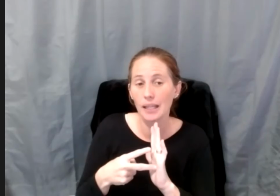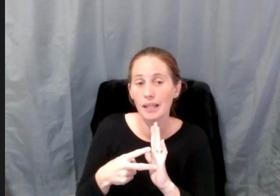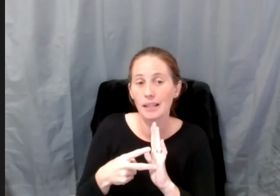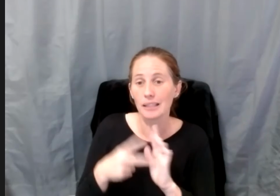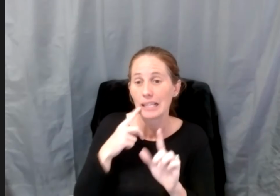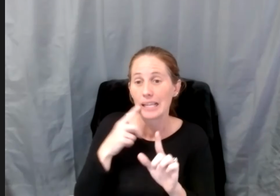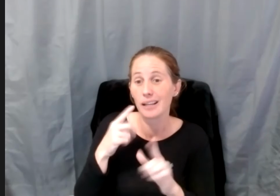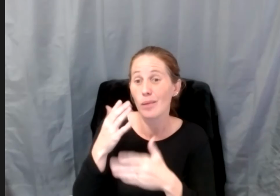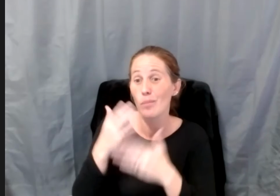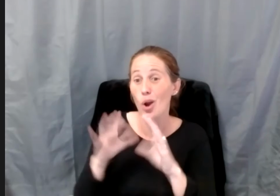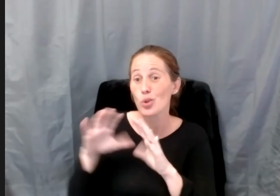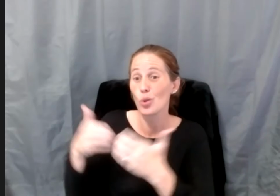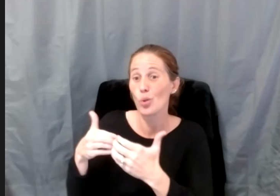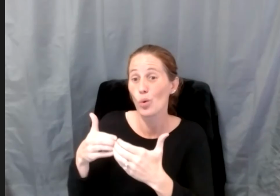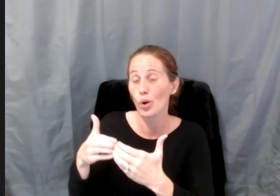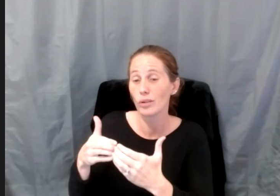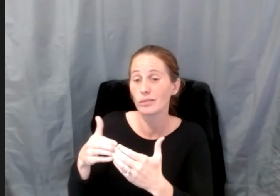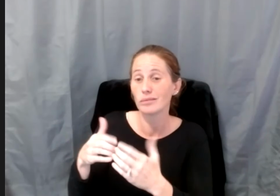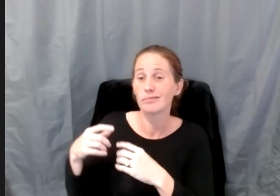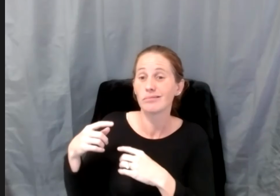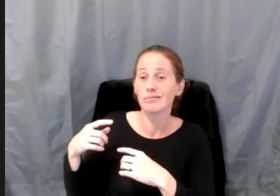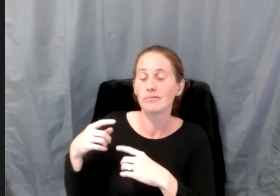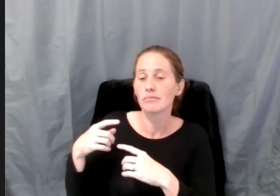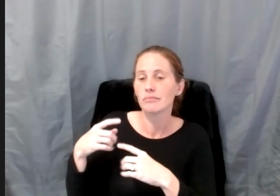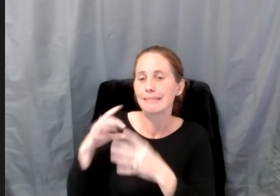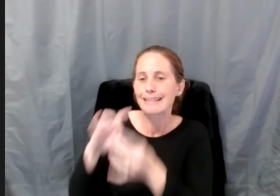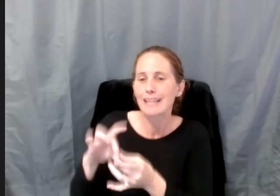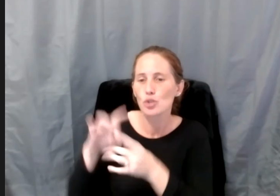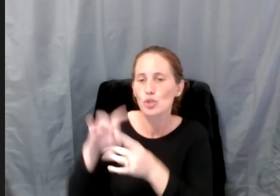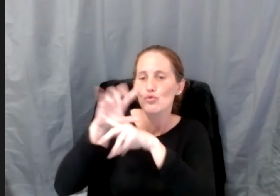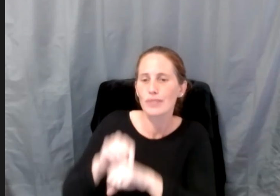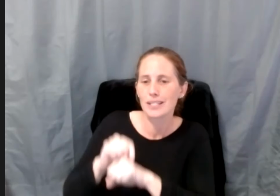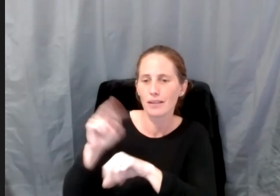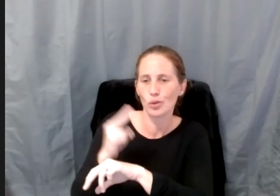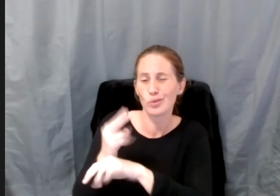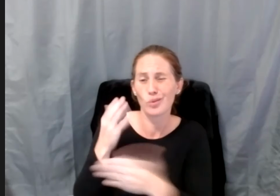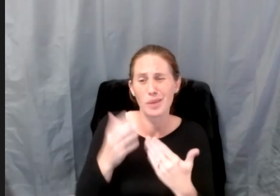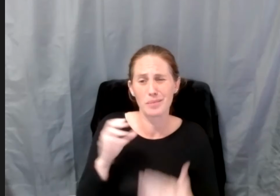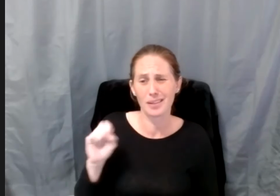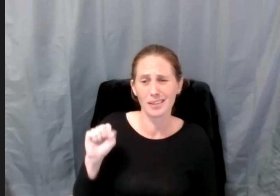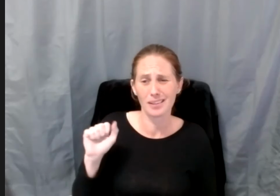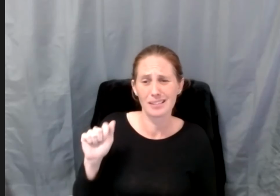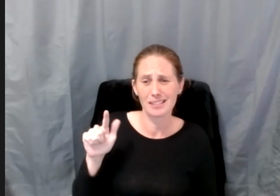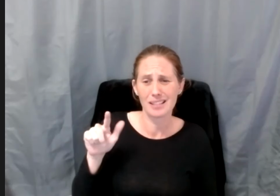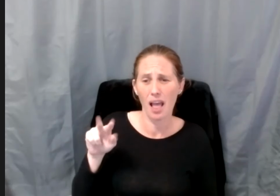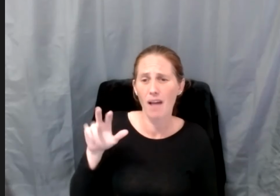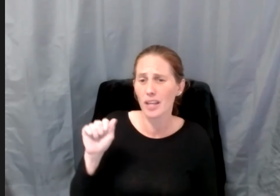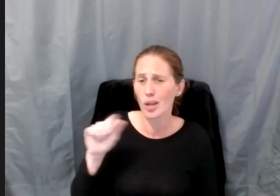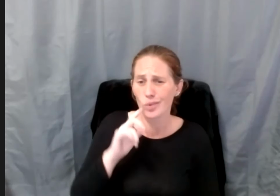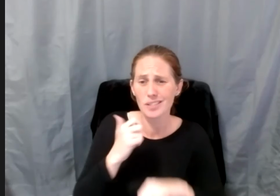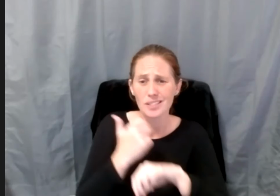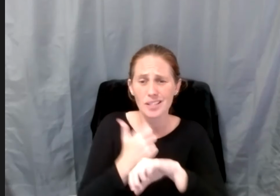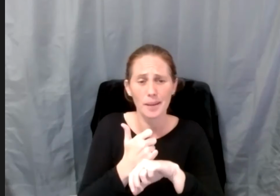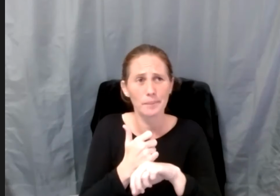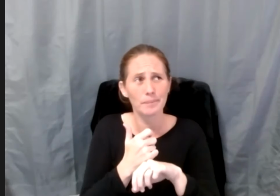in parts of the world where it has a long tradition of use. So maybe salvia was actually framed into, um,